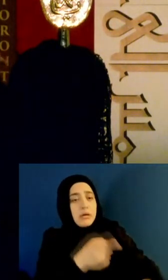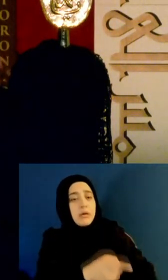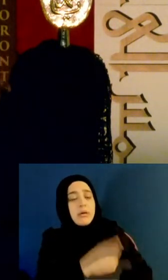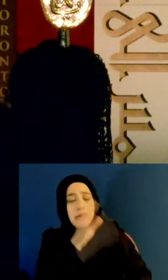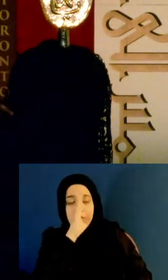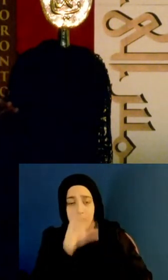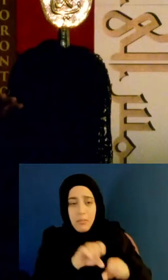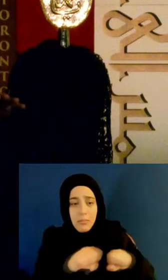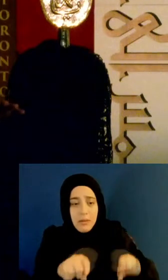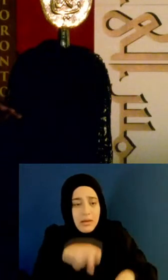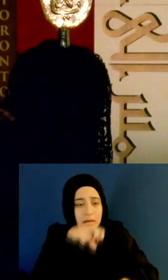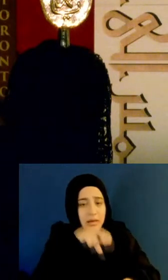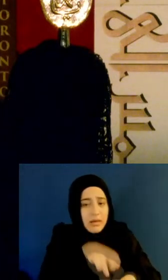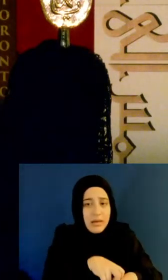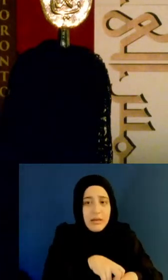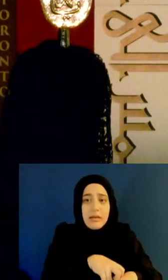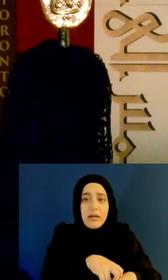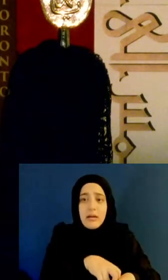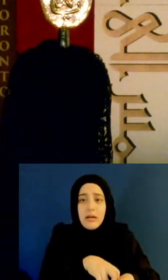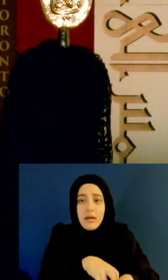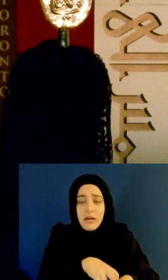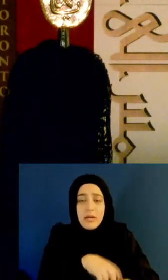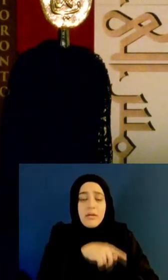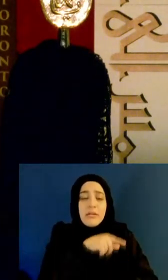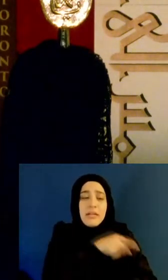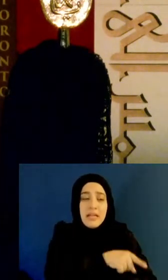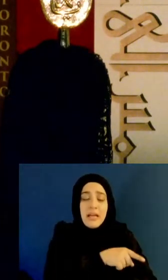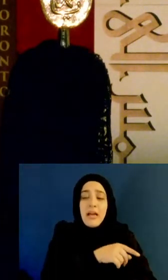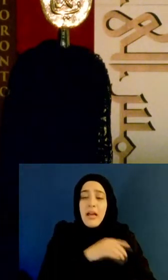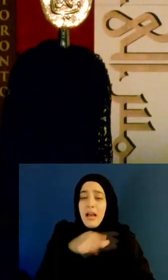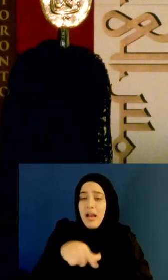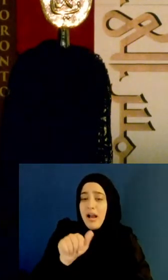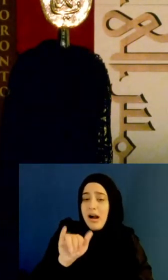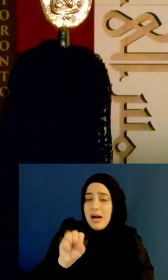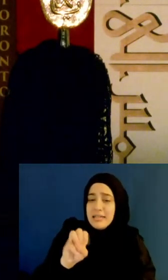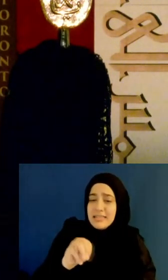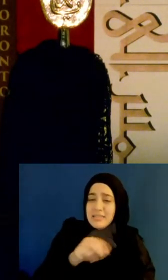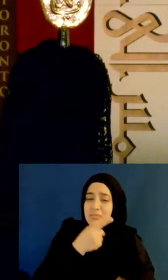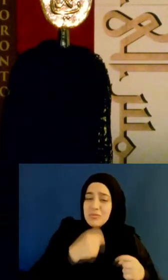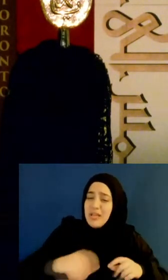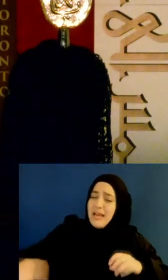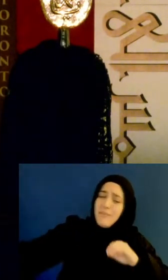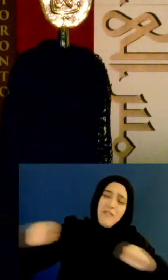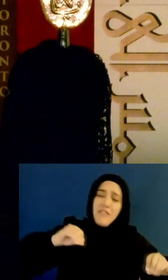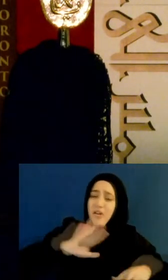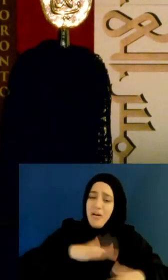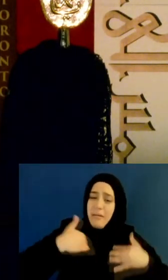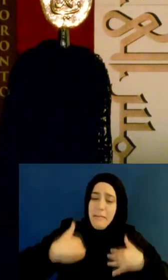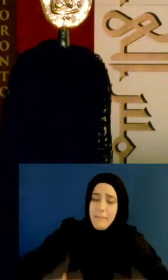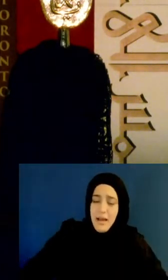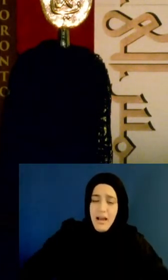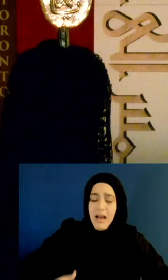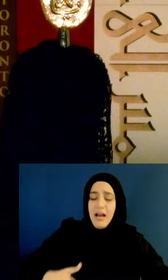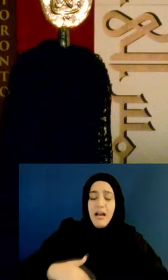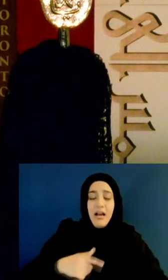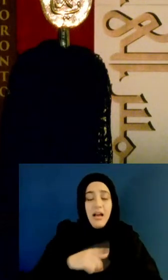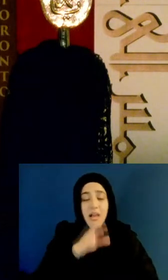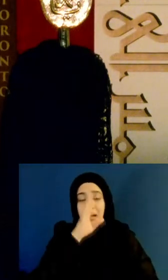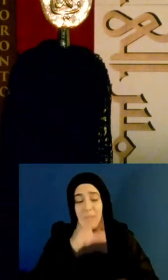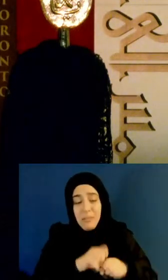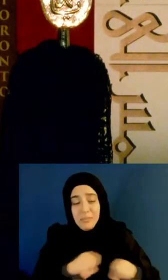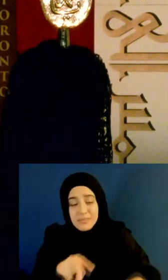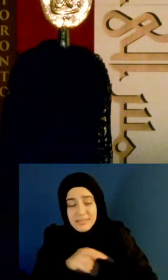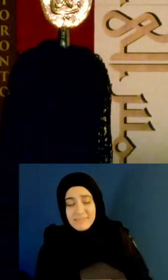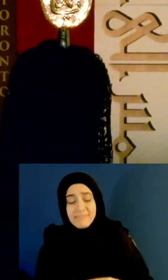down out of pain. Imam al-Hussein says to him, Wallah, he says, I swear by